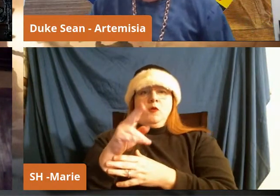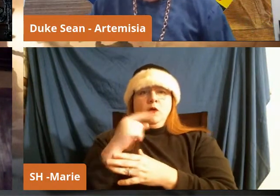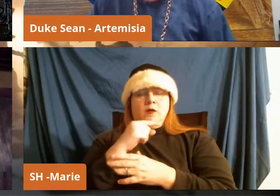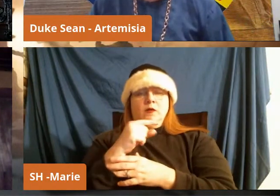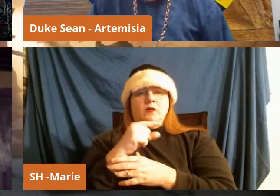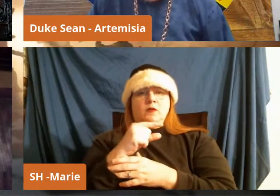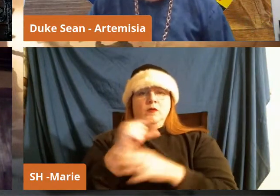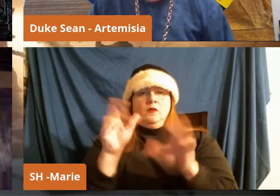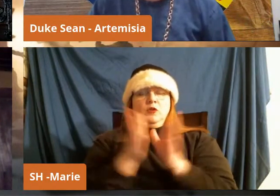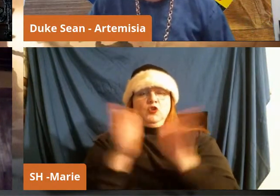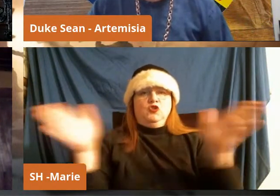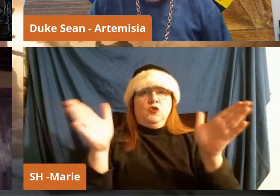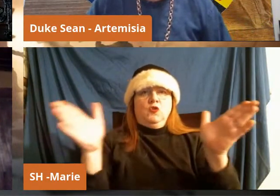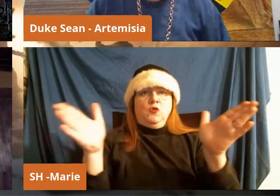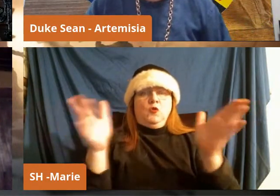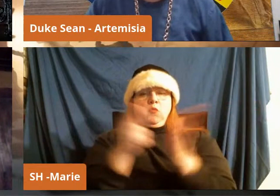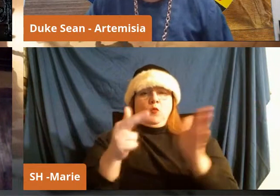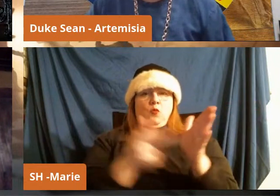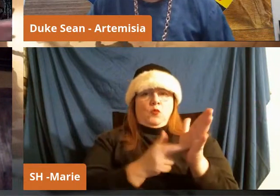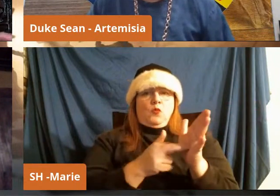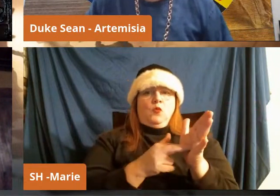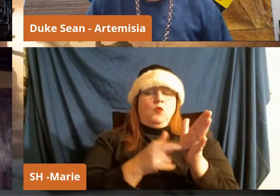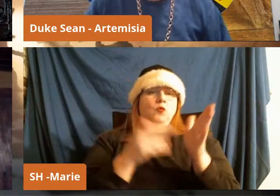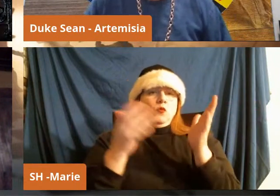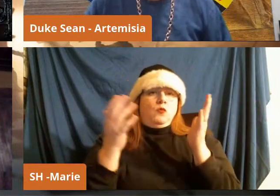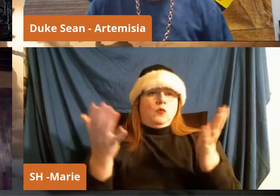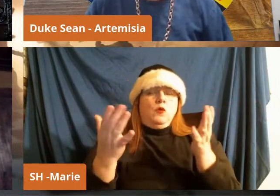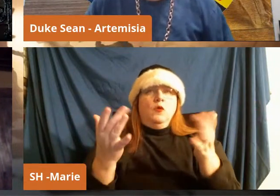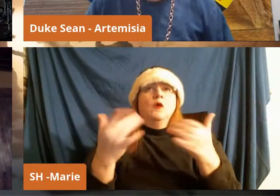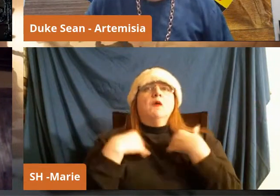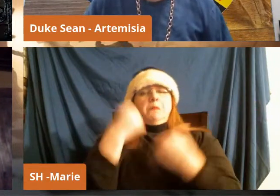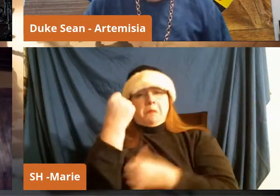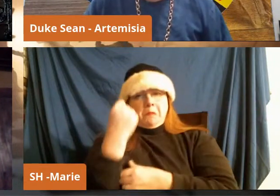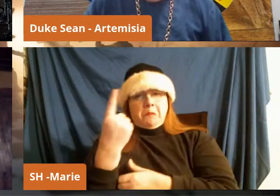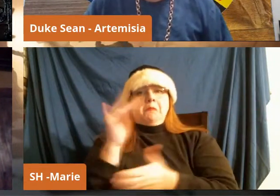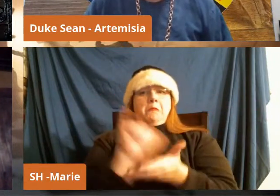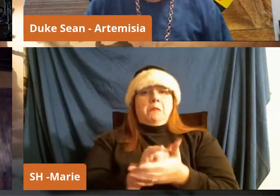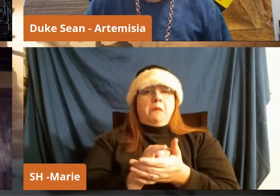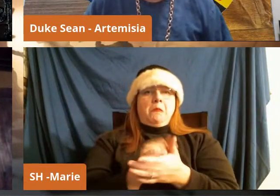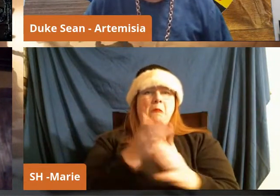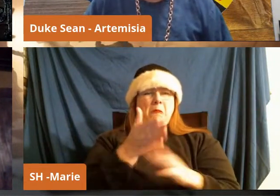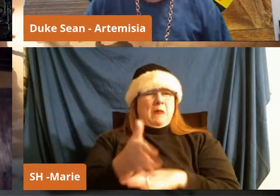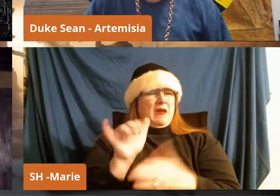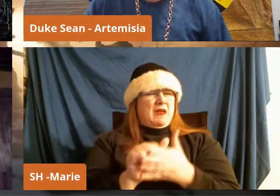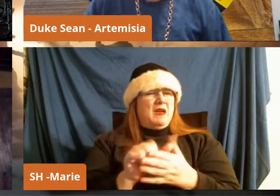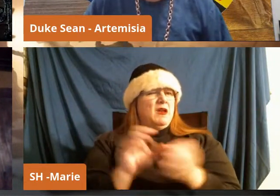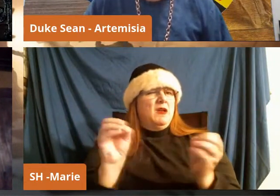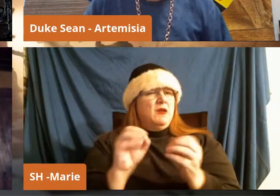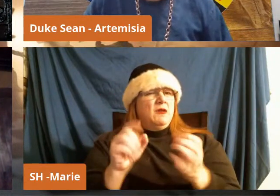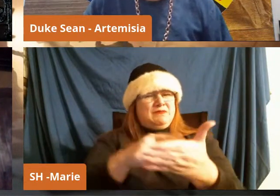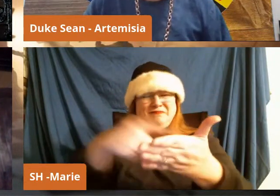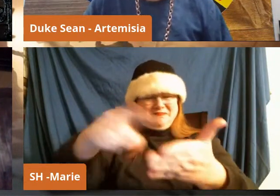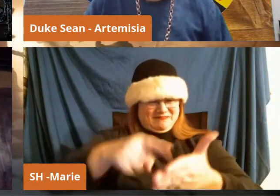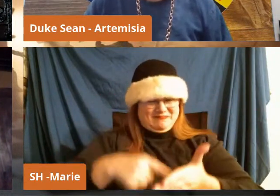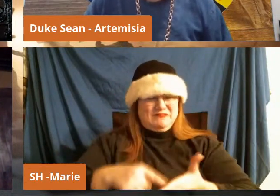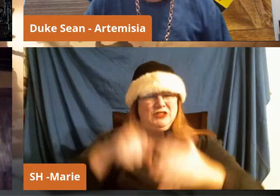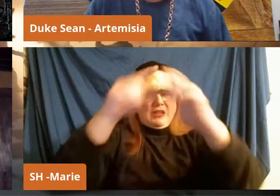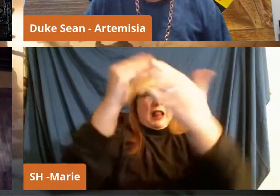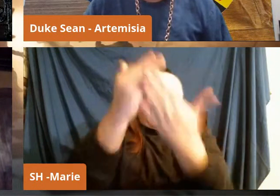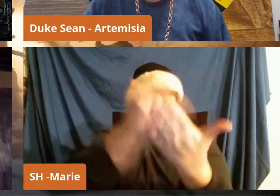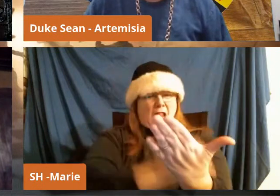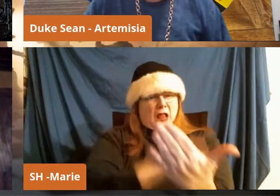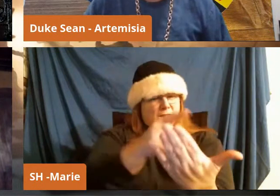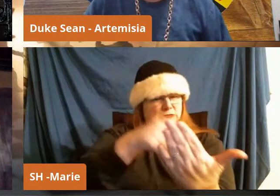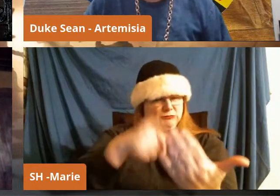general framework of a starting point, right? Cool, we got that. But yeah, past that, there is no checklist. There's no like